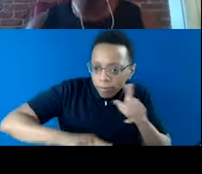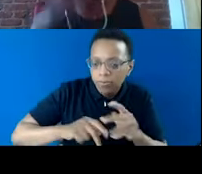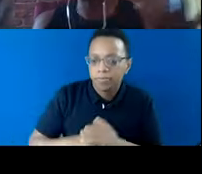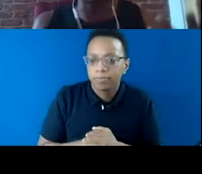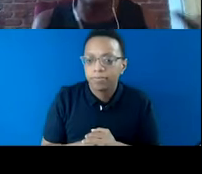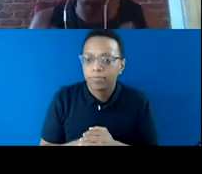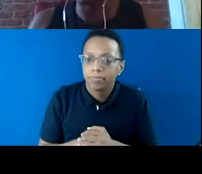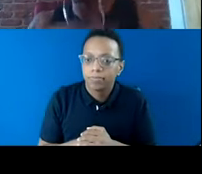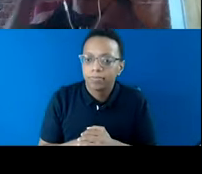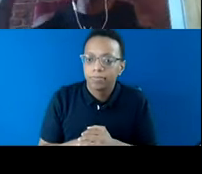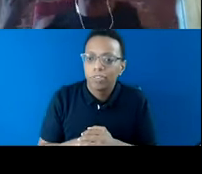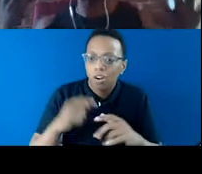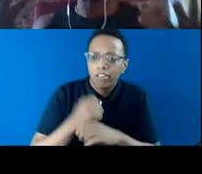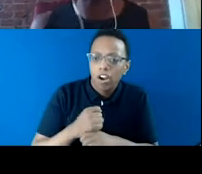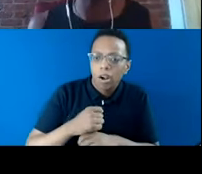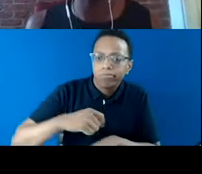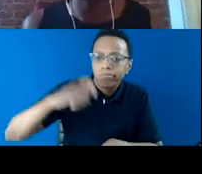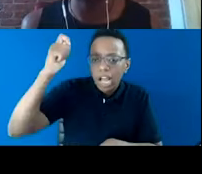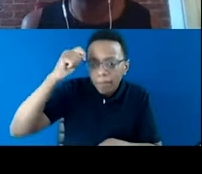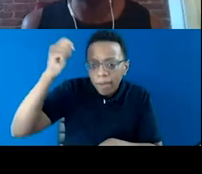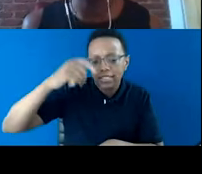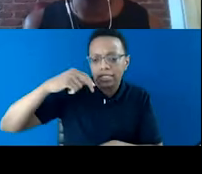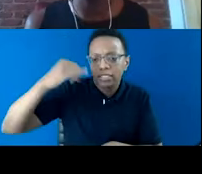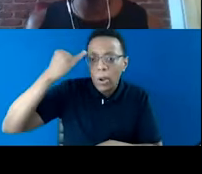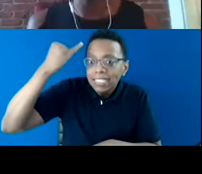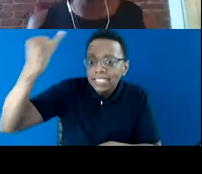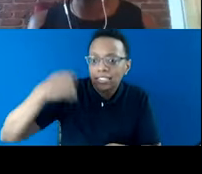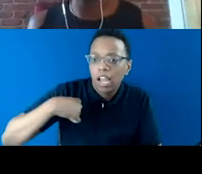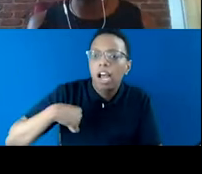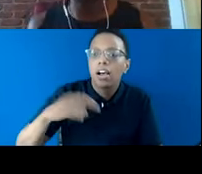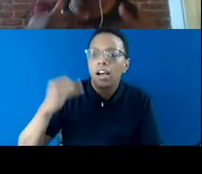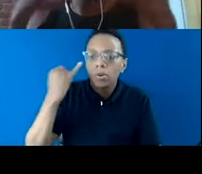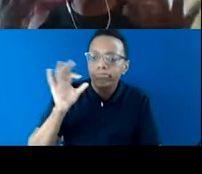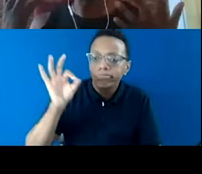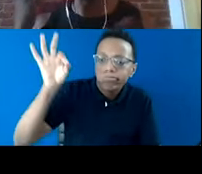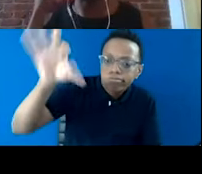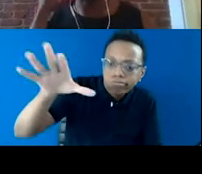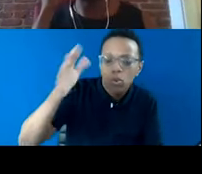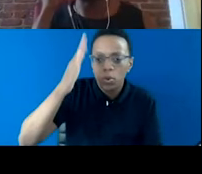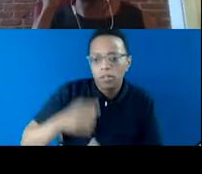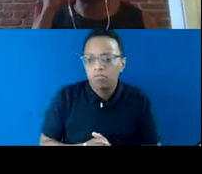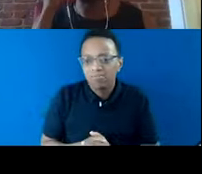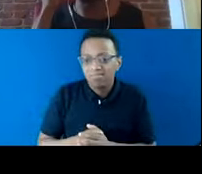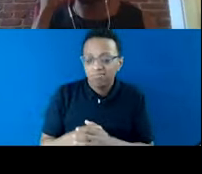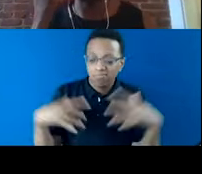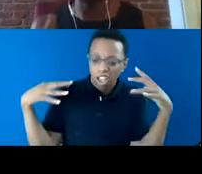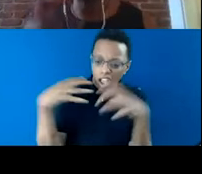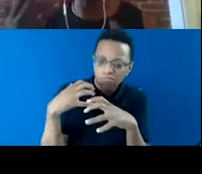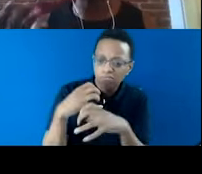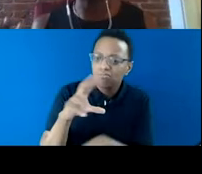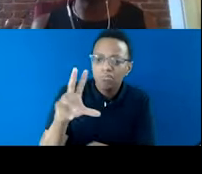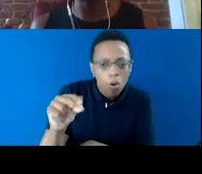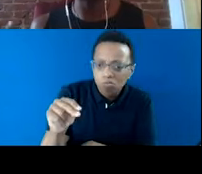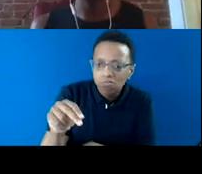or hypotheses or ideas that I'm going to be having today. It is really not super difficult. It is that biodiversity